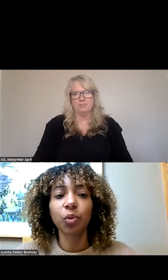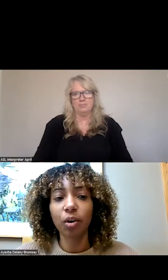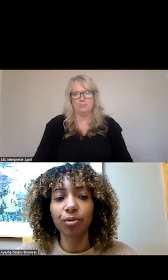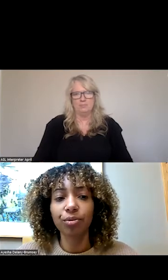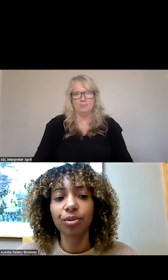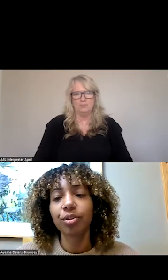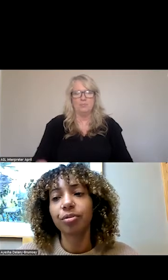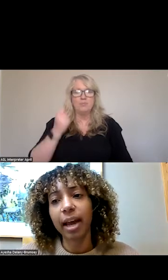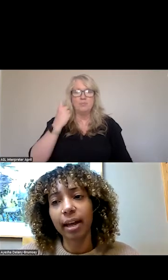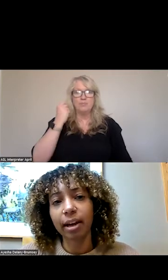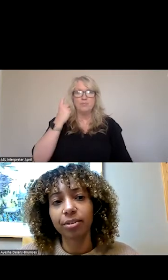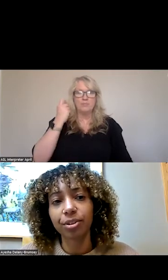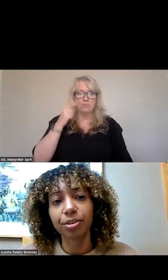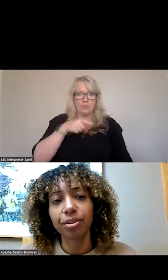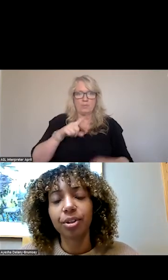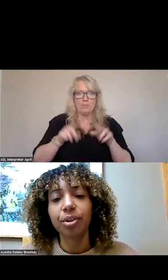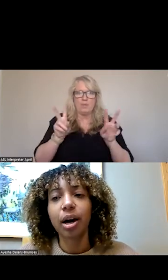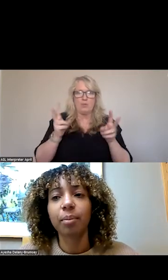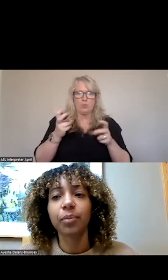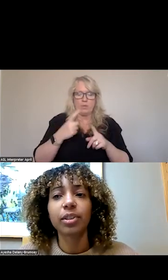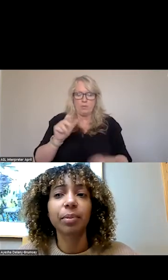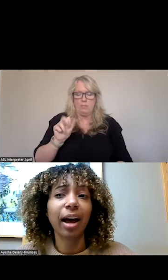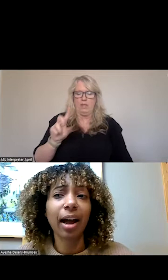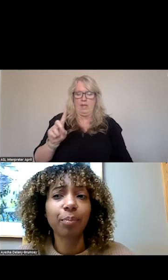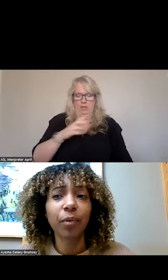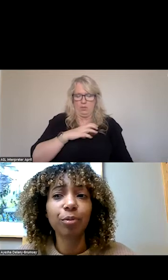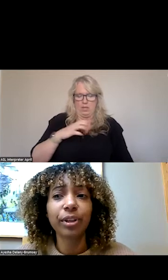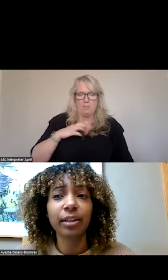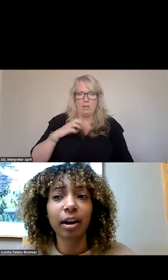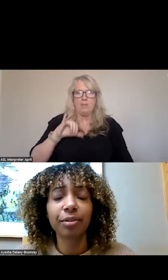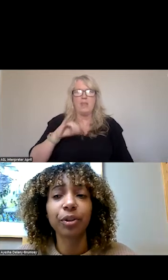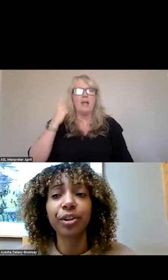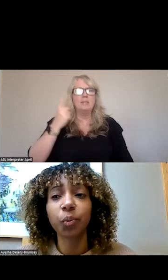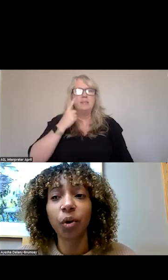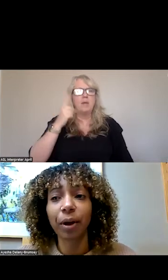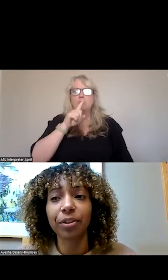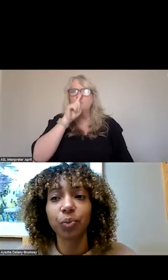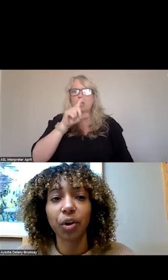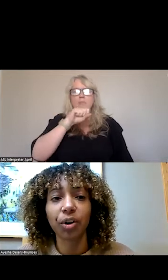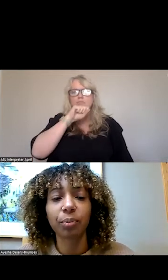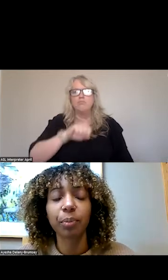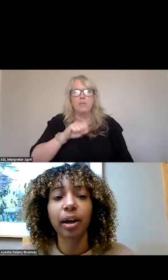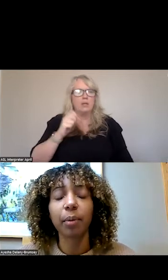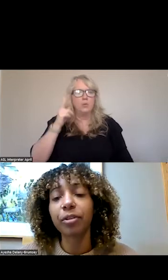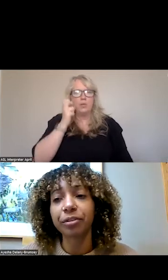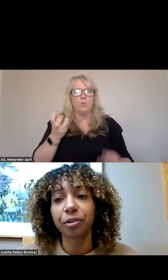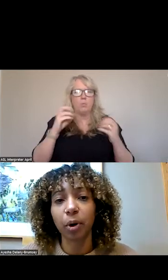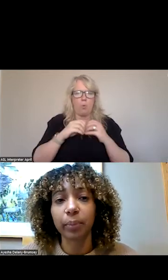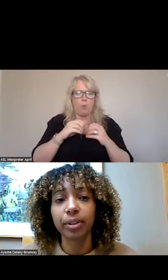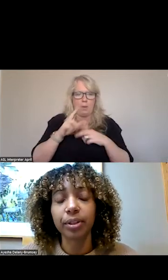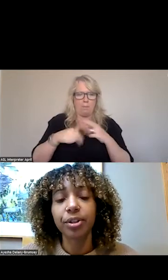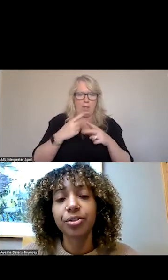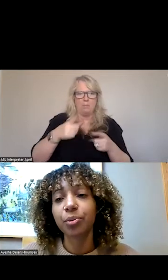So this quote from the Ad Council is something that I really love, and we'll hear more about this work, but I'll read